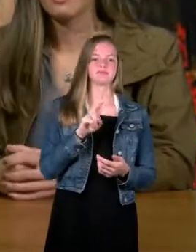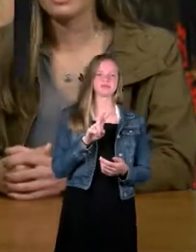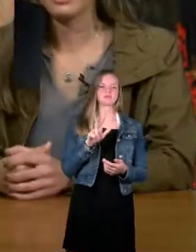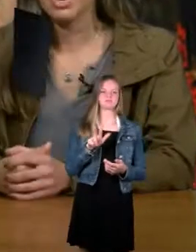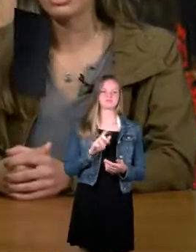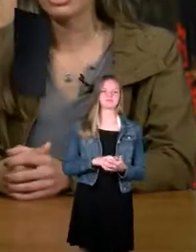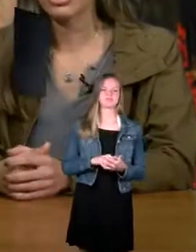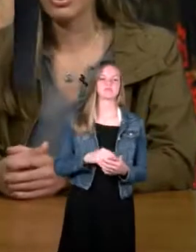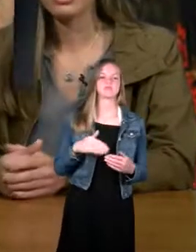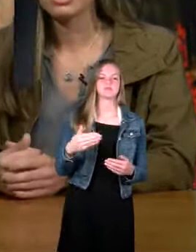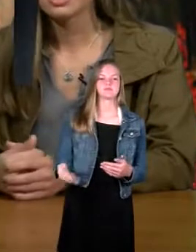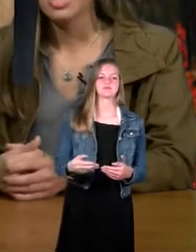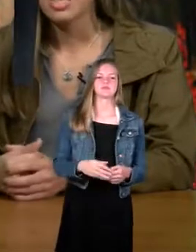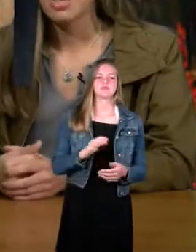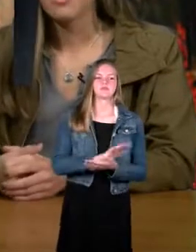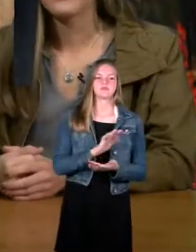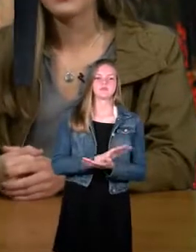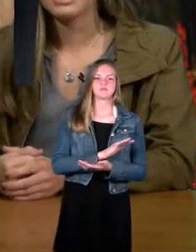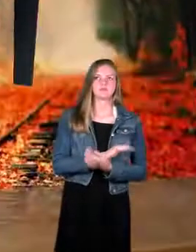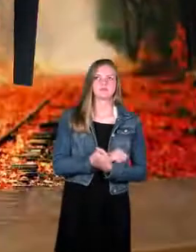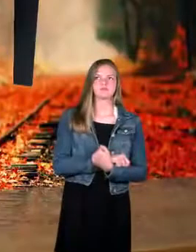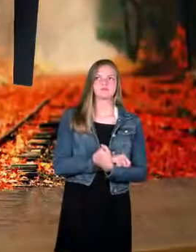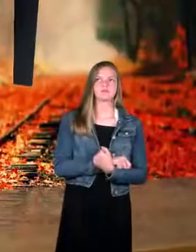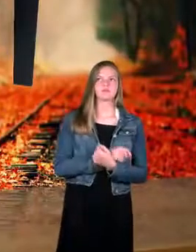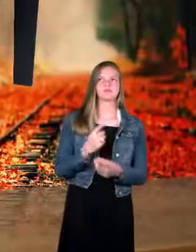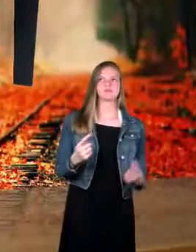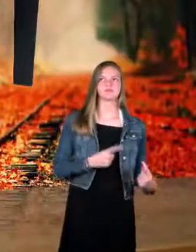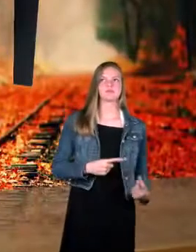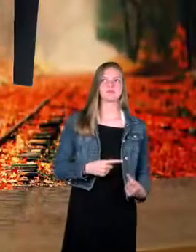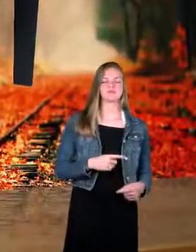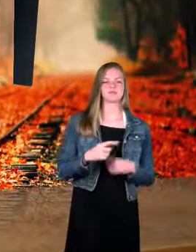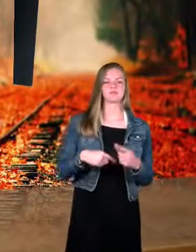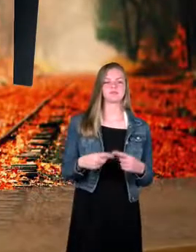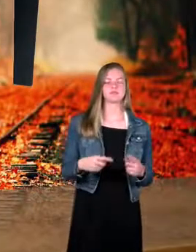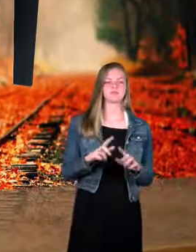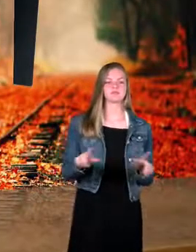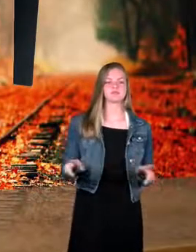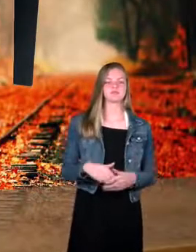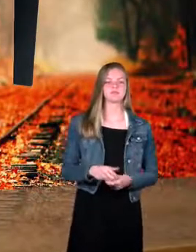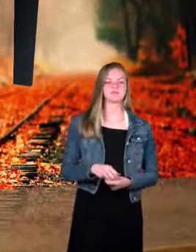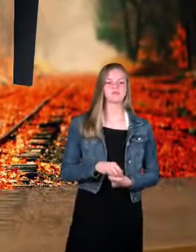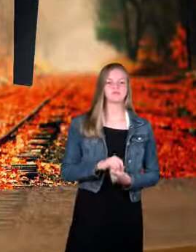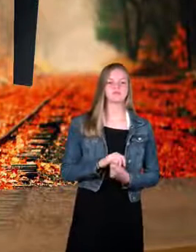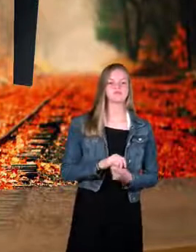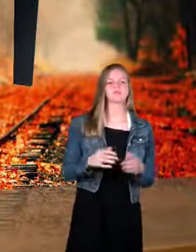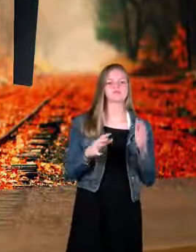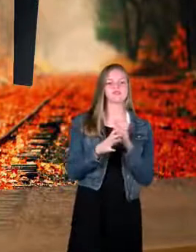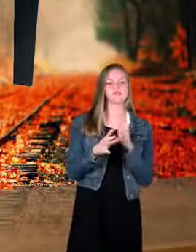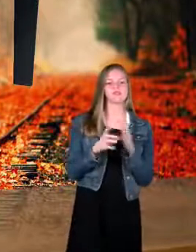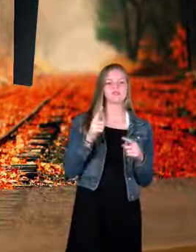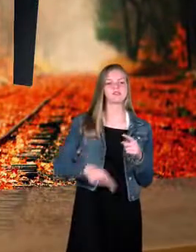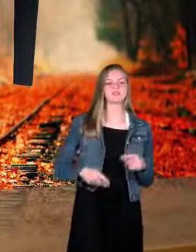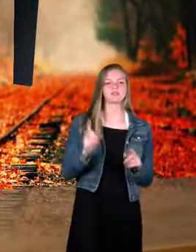B123 immediately after school. Please bring your script and be ready to sign your part. Seniors, today is your last day to